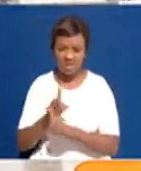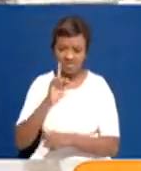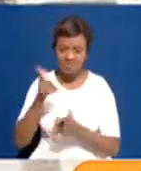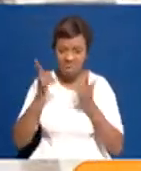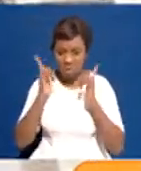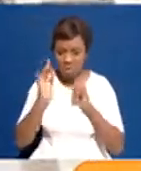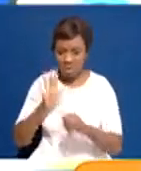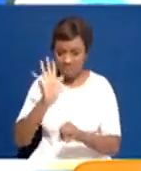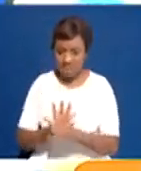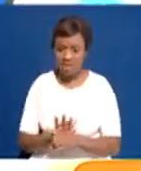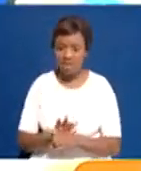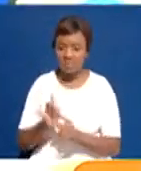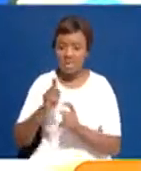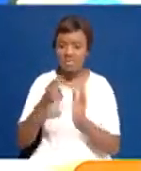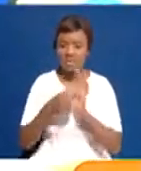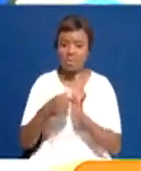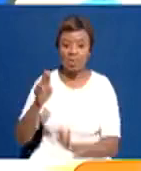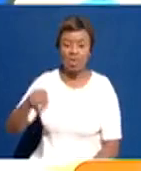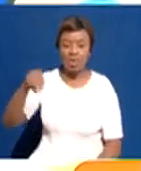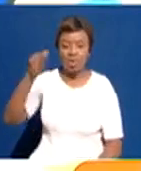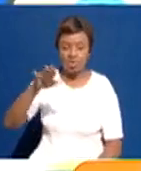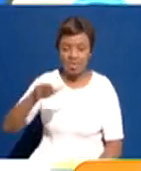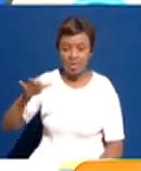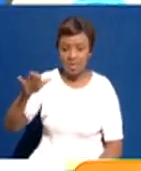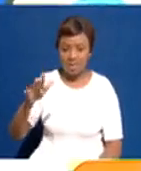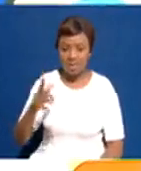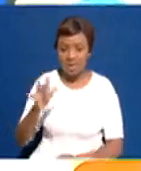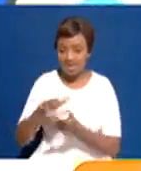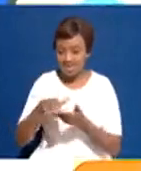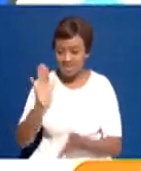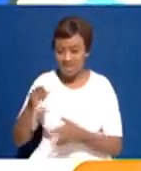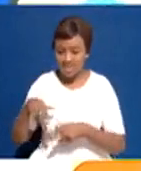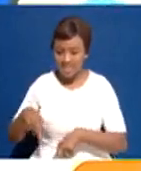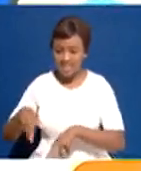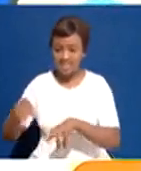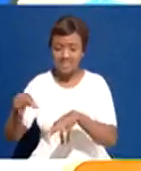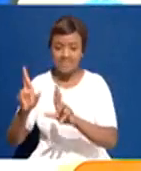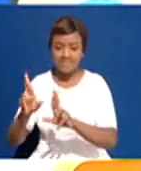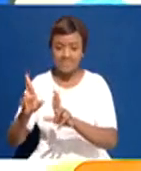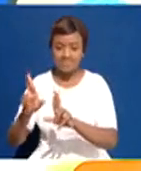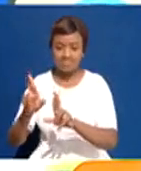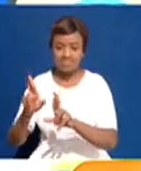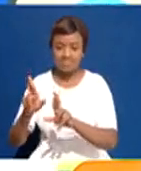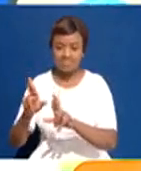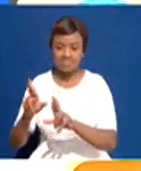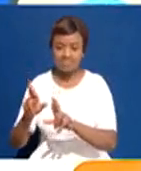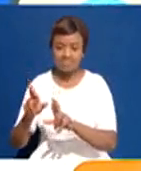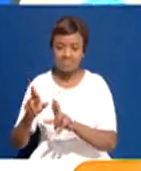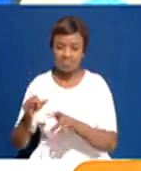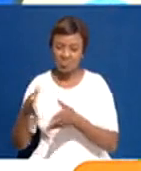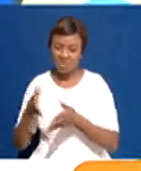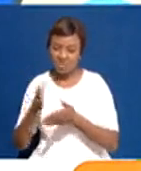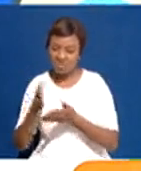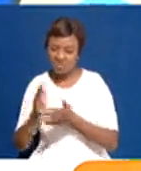the Northern Corridor section in Kenya, most of the roads are good to very good.